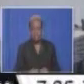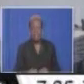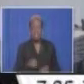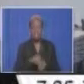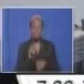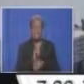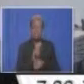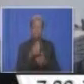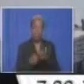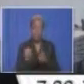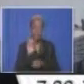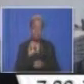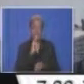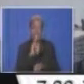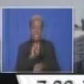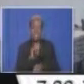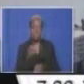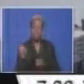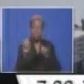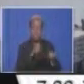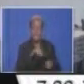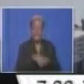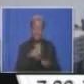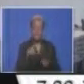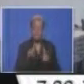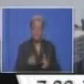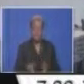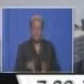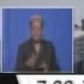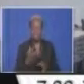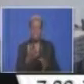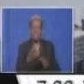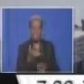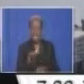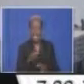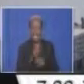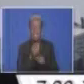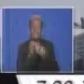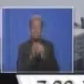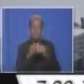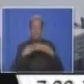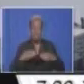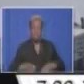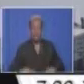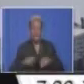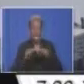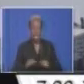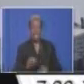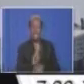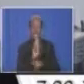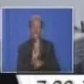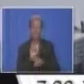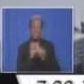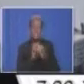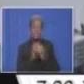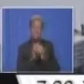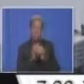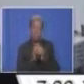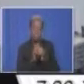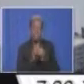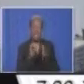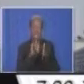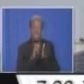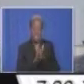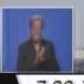into the person. They get more of it, so your body can use more of it. And so that in and of itself is a more efficient way